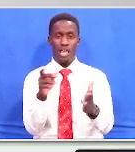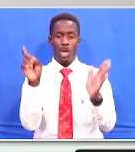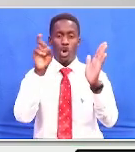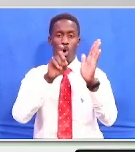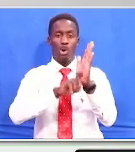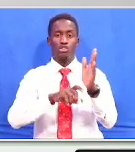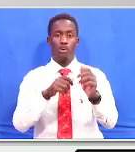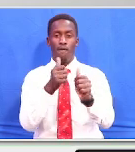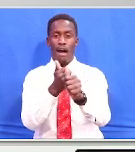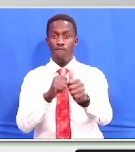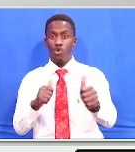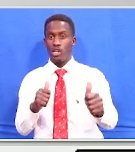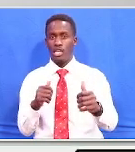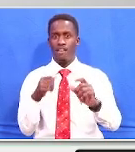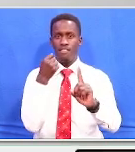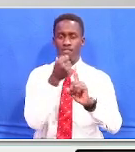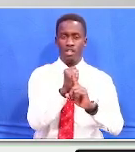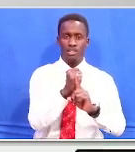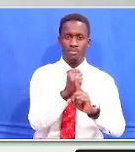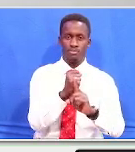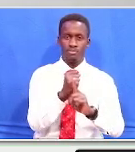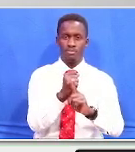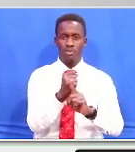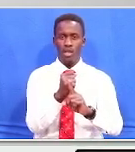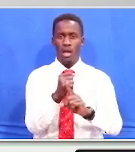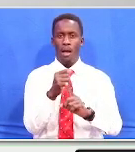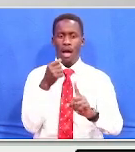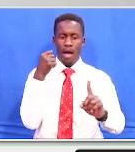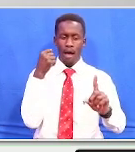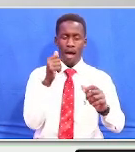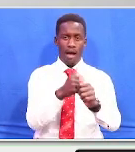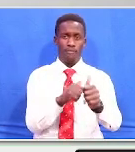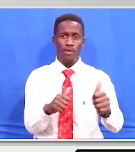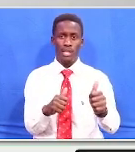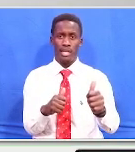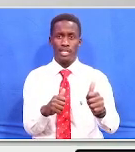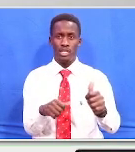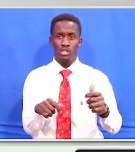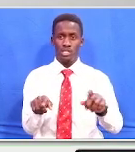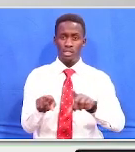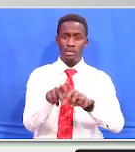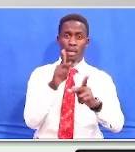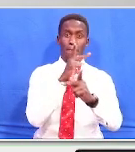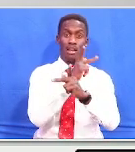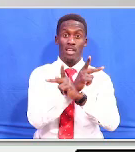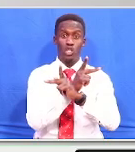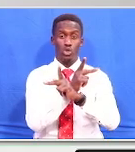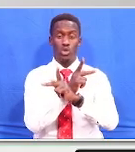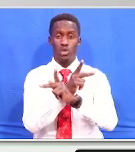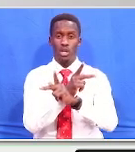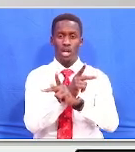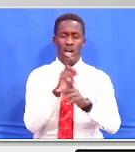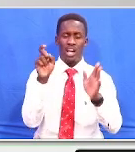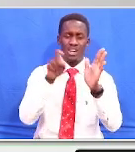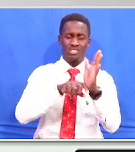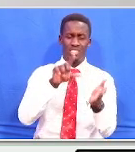it begins. So the investment to have an intervention around prevention has a great cost benefit compared to the